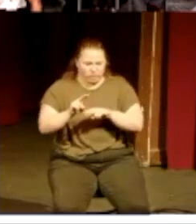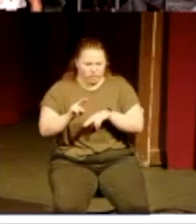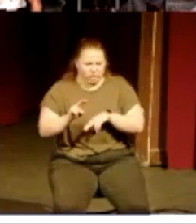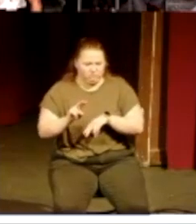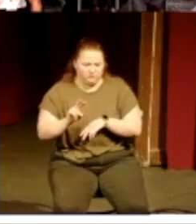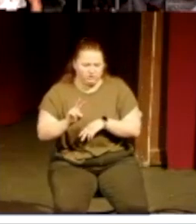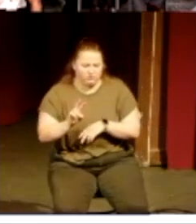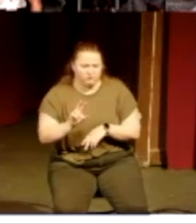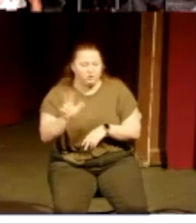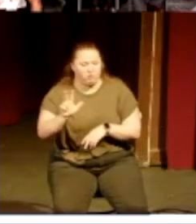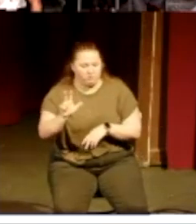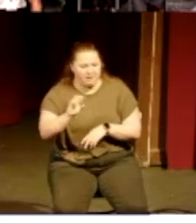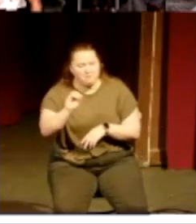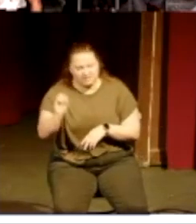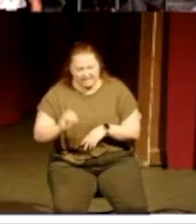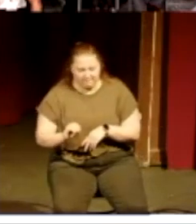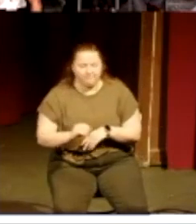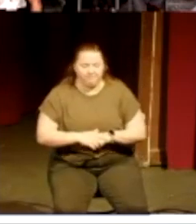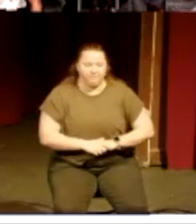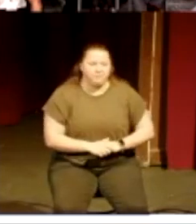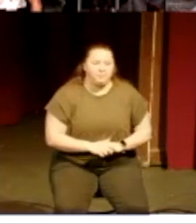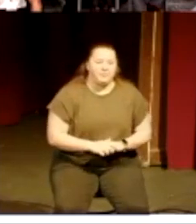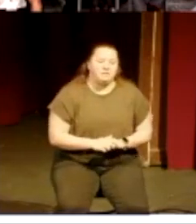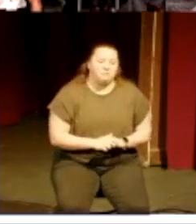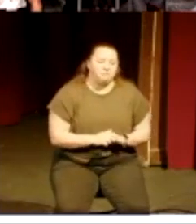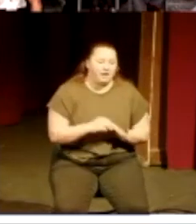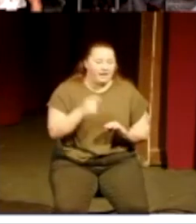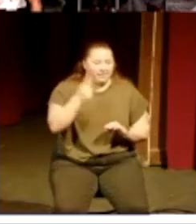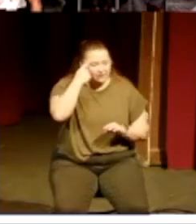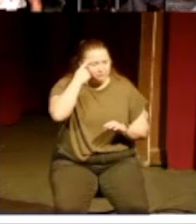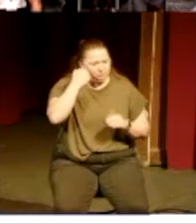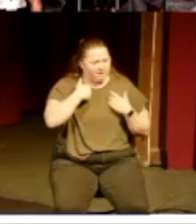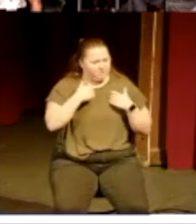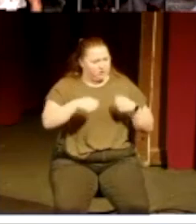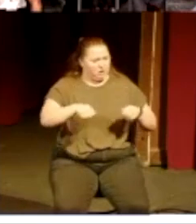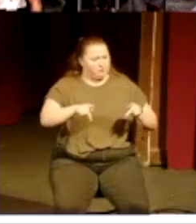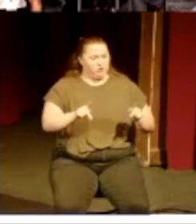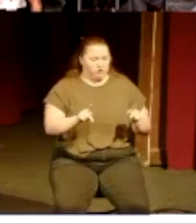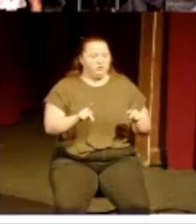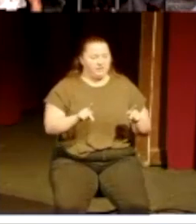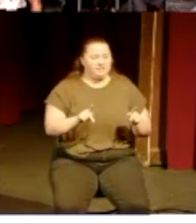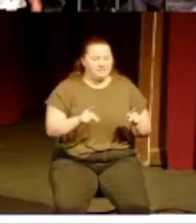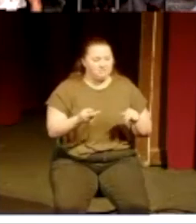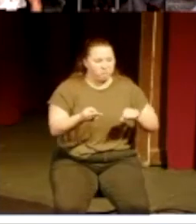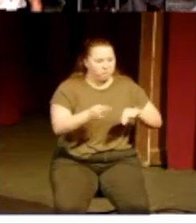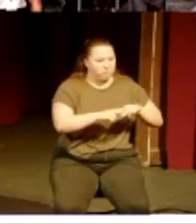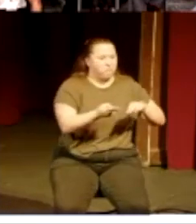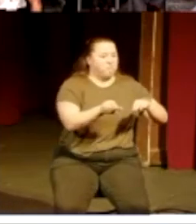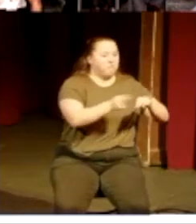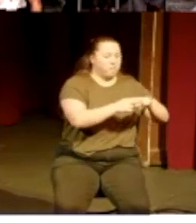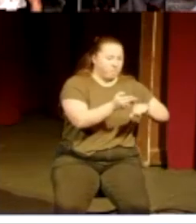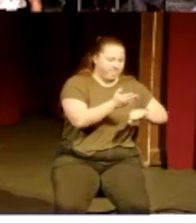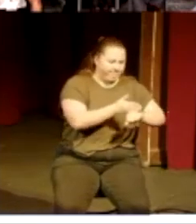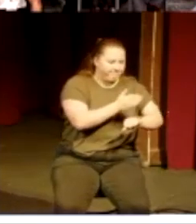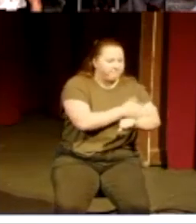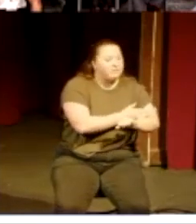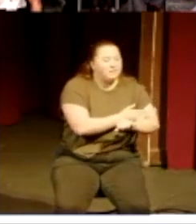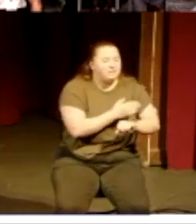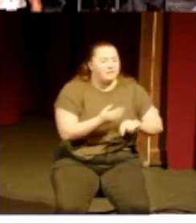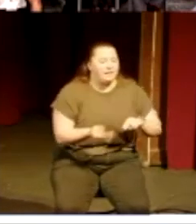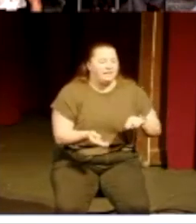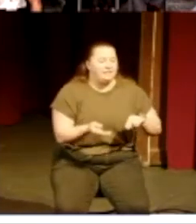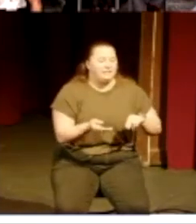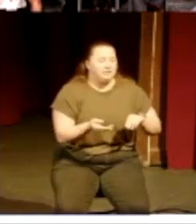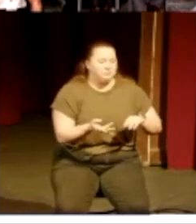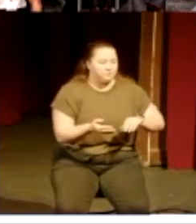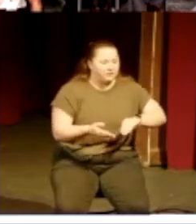needle in a program, and I think we have an opportunity to really move the needle if we can increase access to Black students in our community and